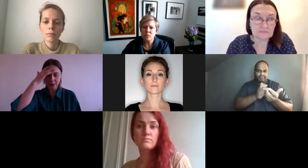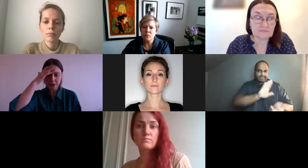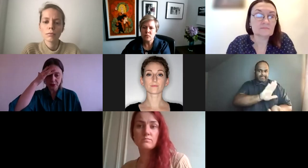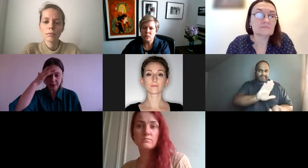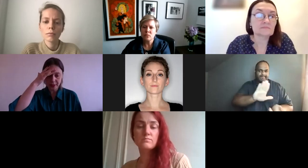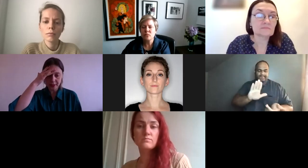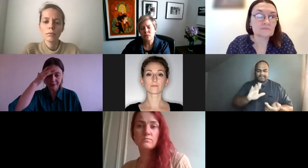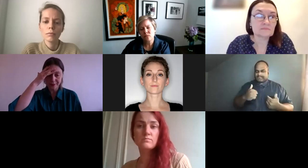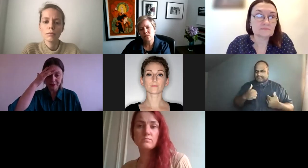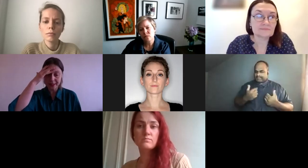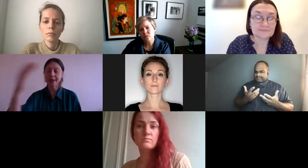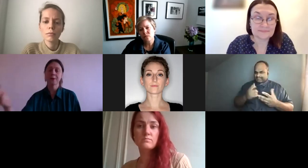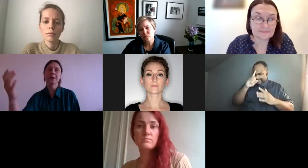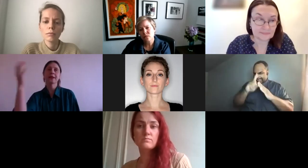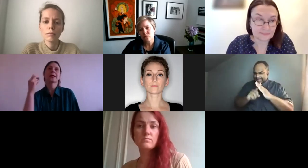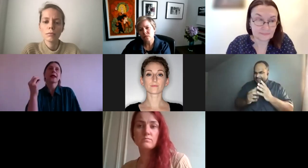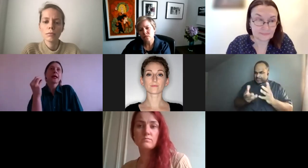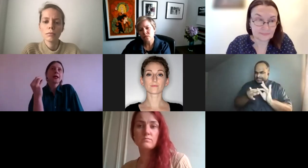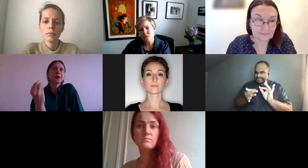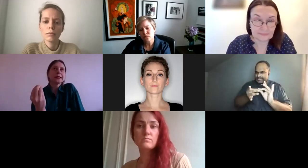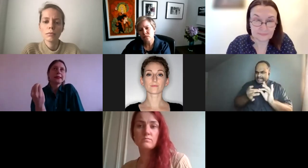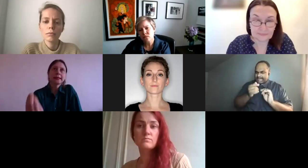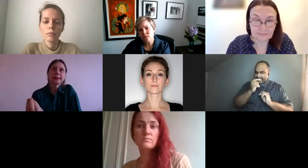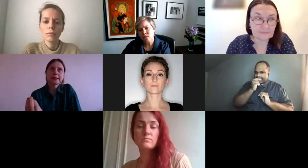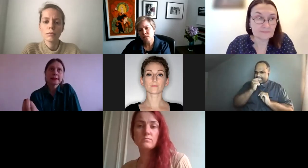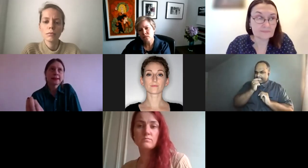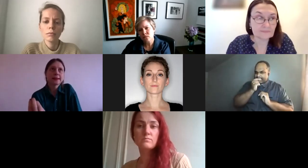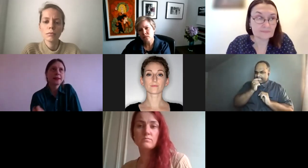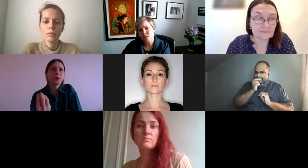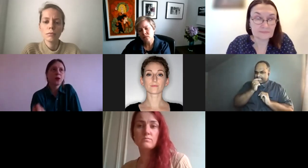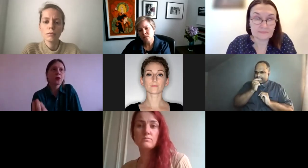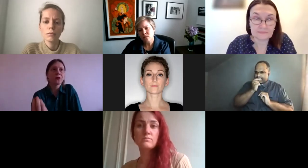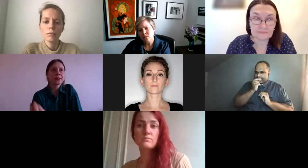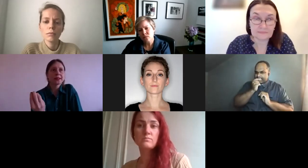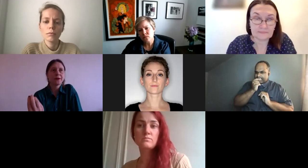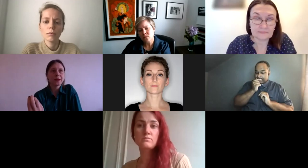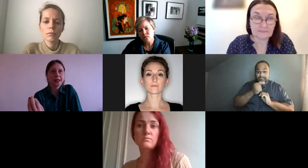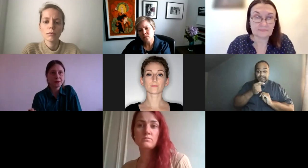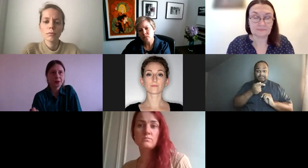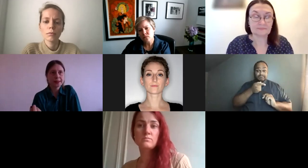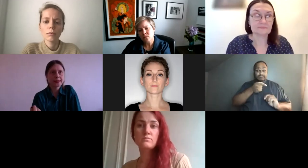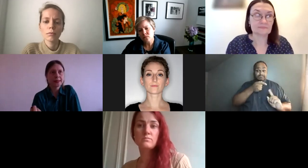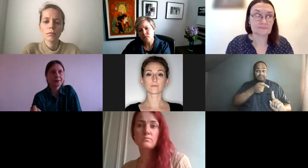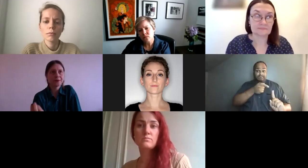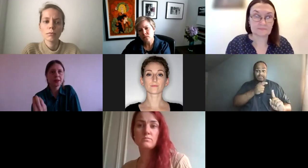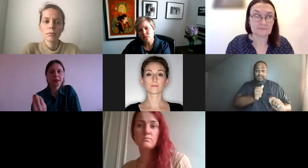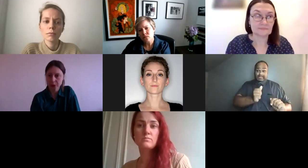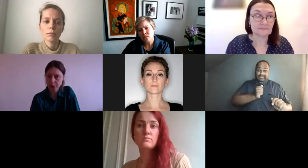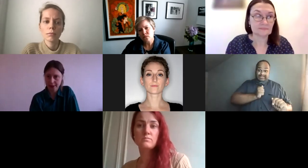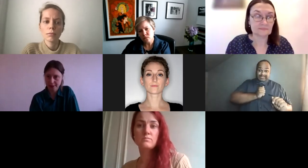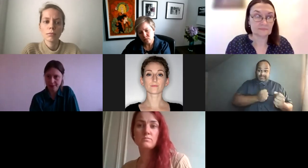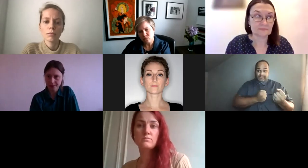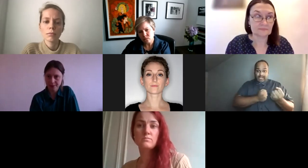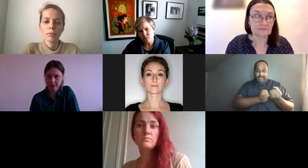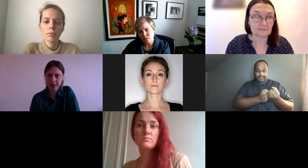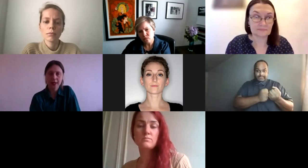What I wanted to say, that we did not see the work of this self-advocacy